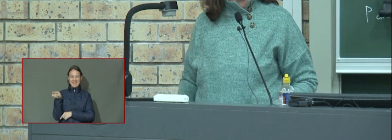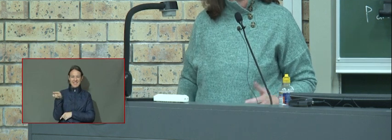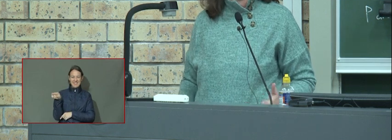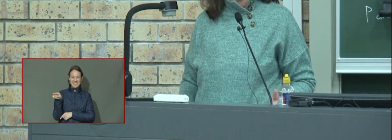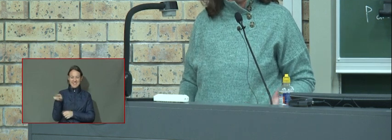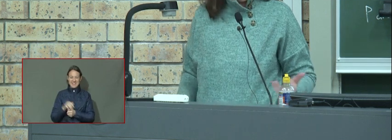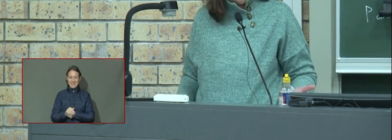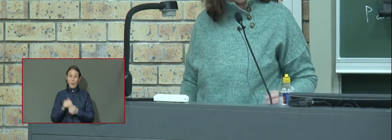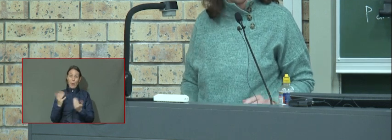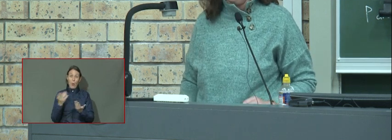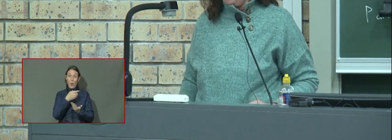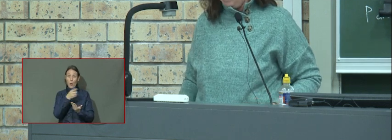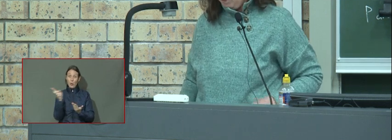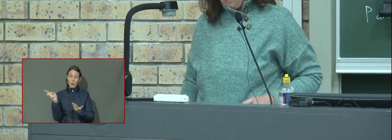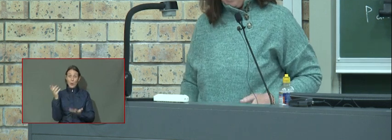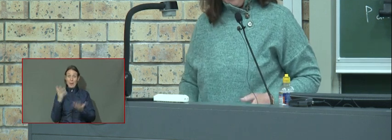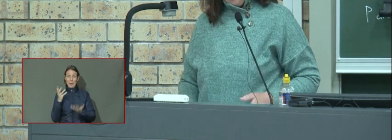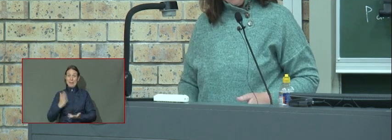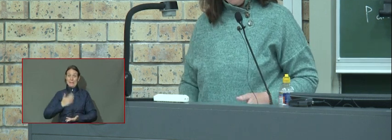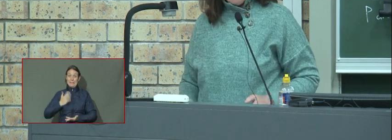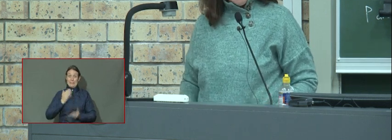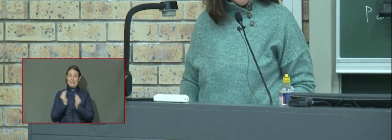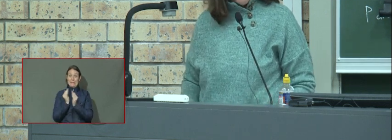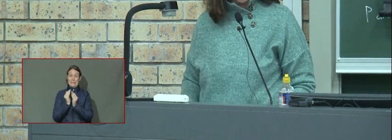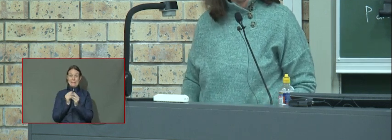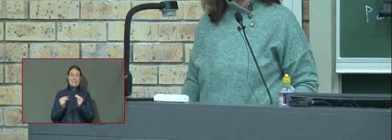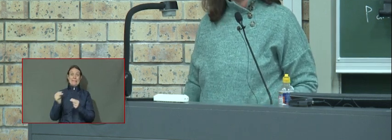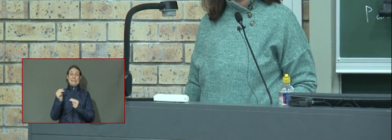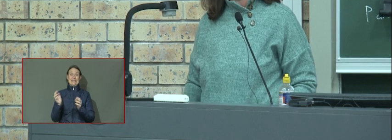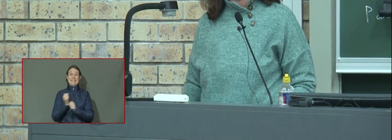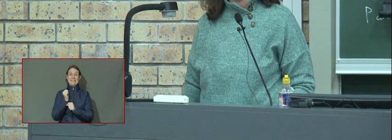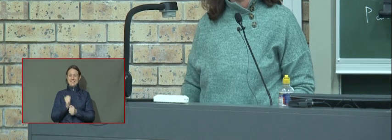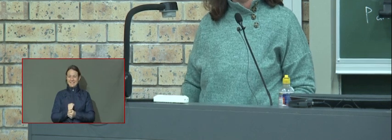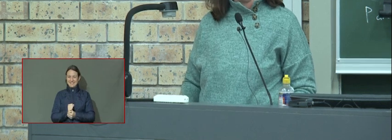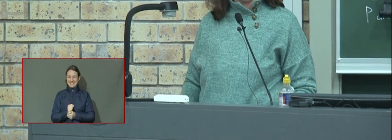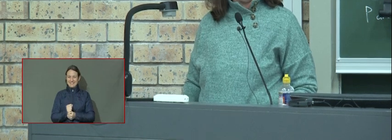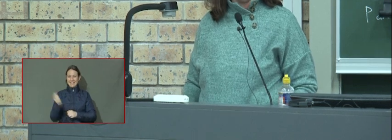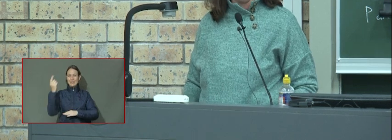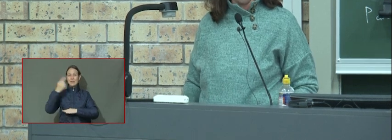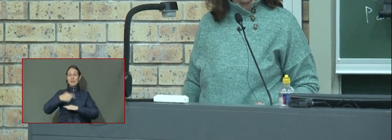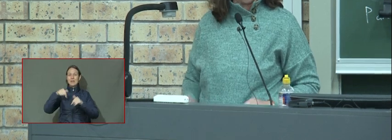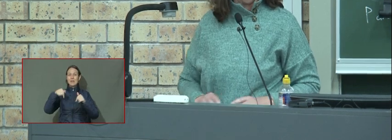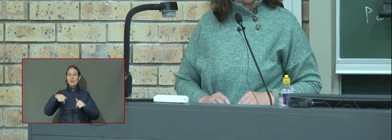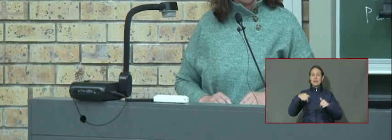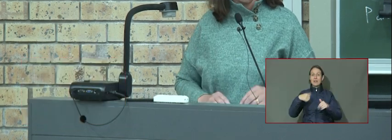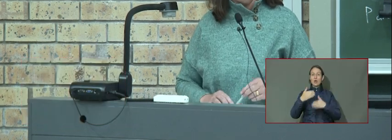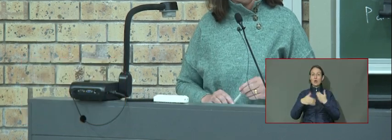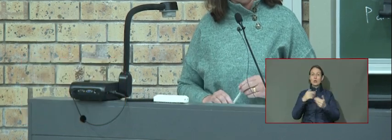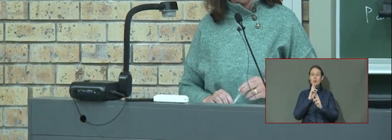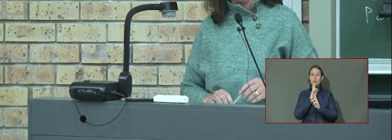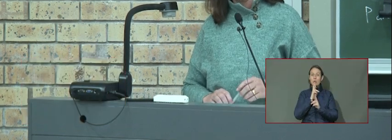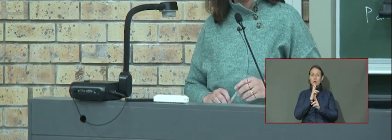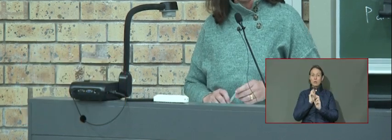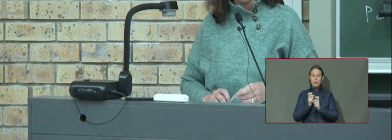the ones that panic most. I don't know. Okay, today we're going to do reaction rate and chemical